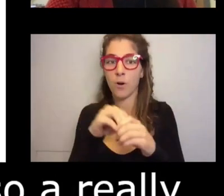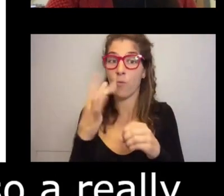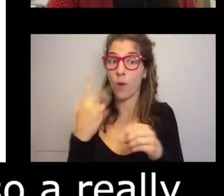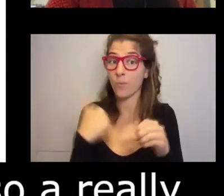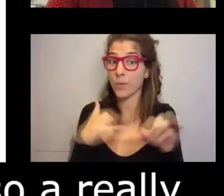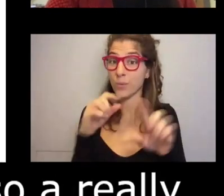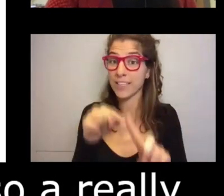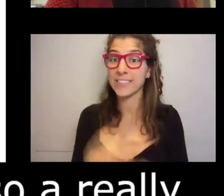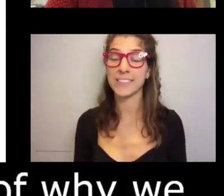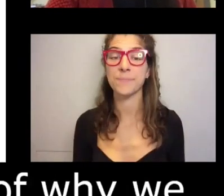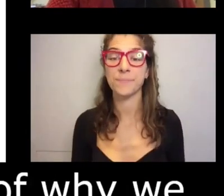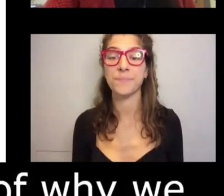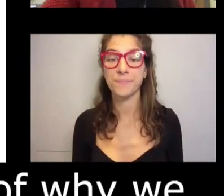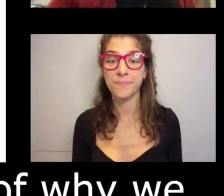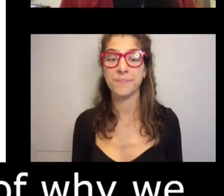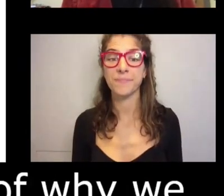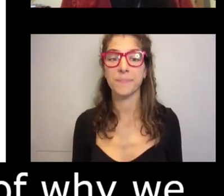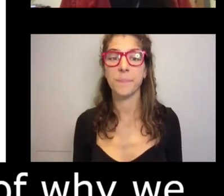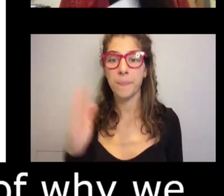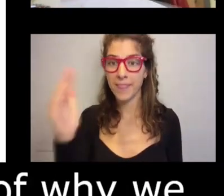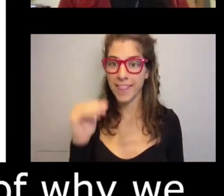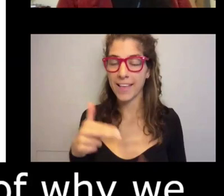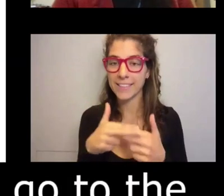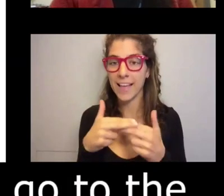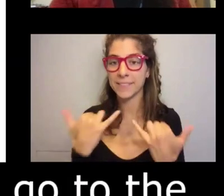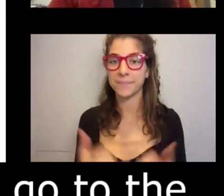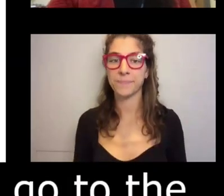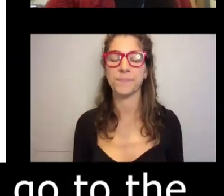what we do. We can go to the next slide.